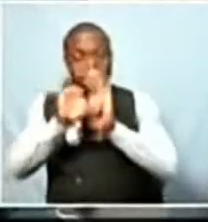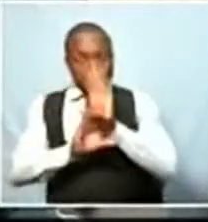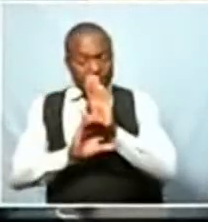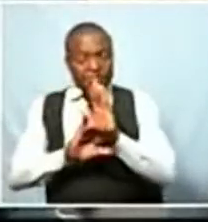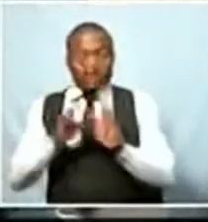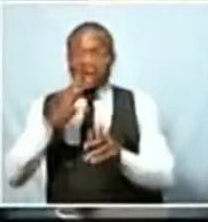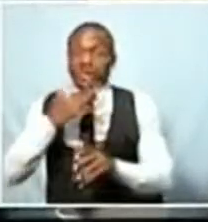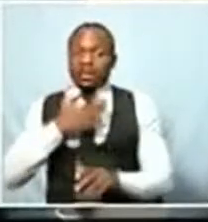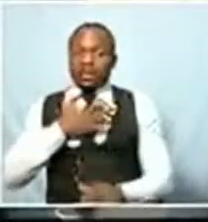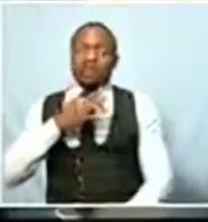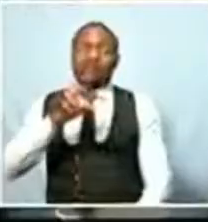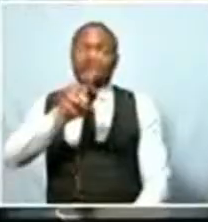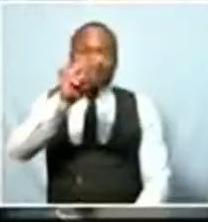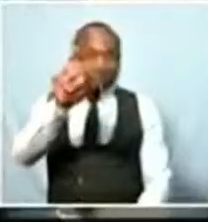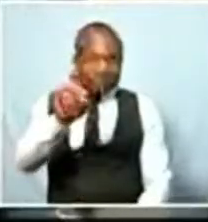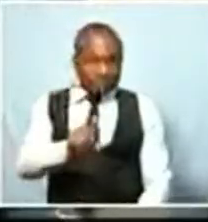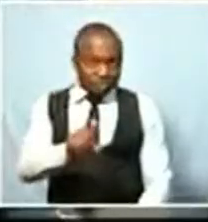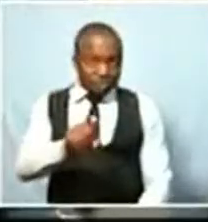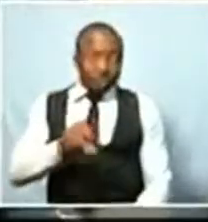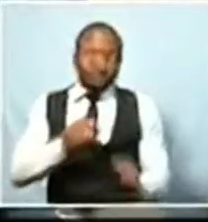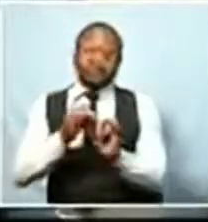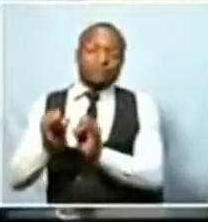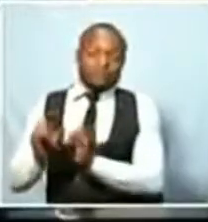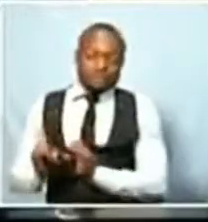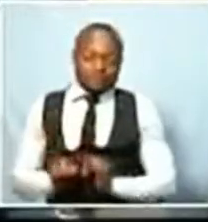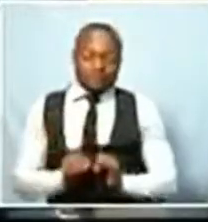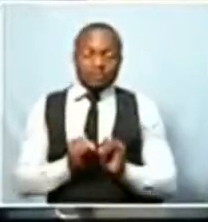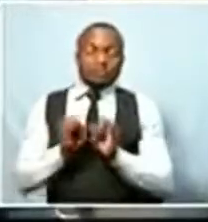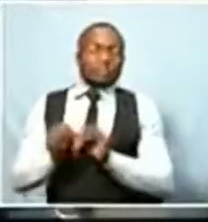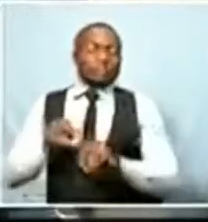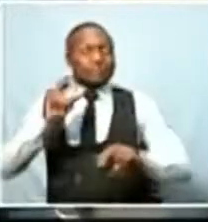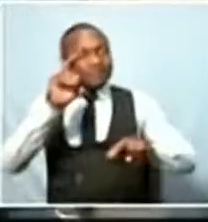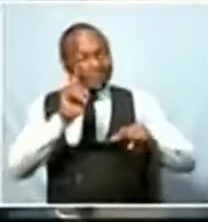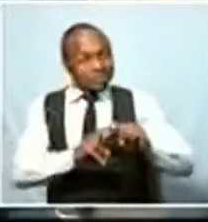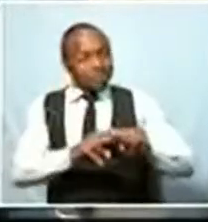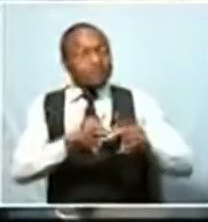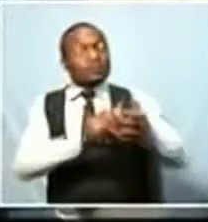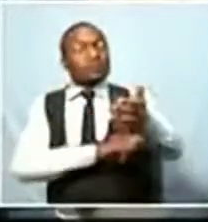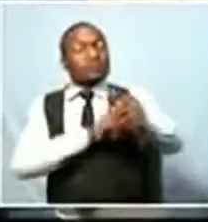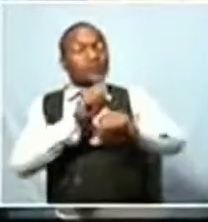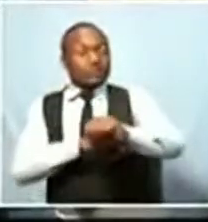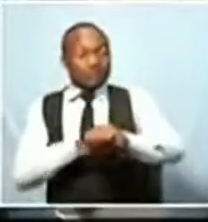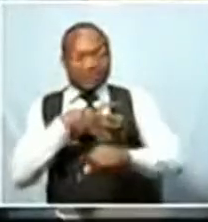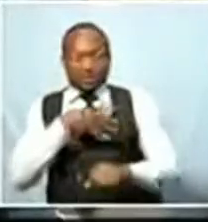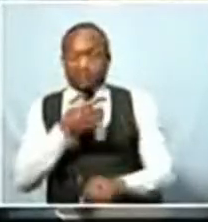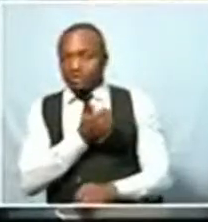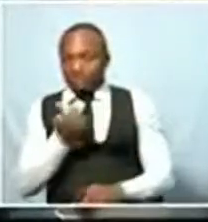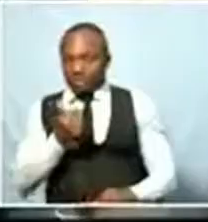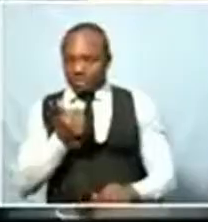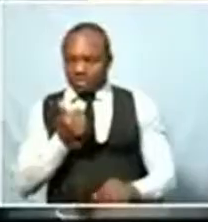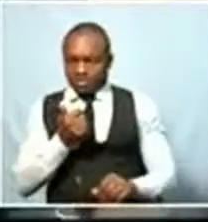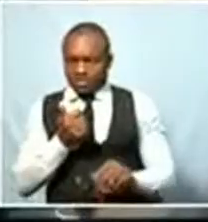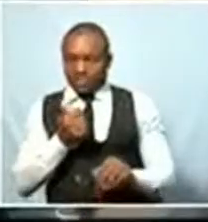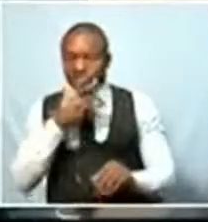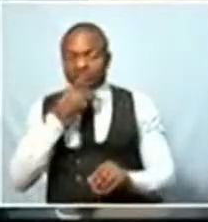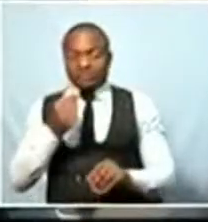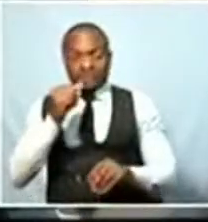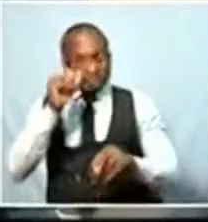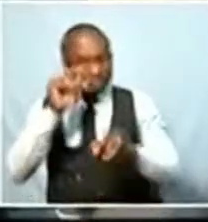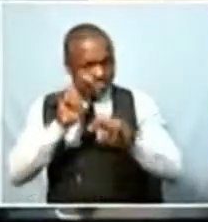My question was the implementation. It has been sitting, just like many other commissions that are sitting in the Constitution,